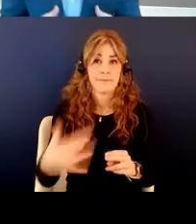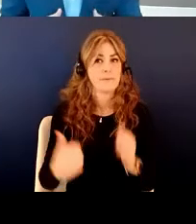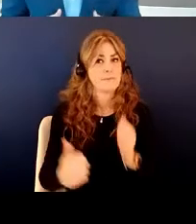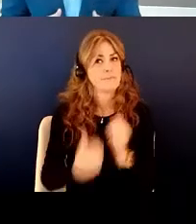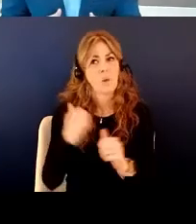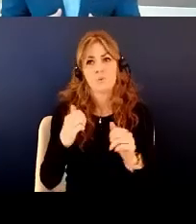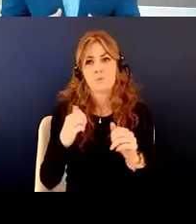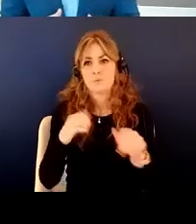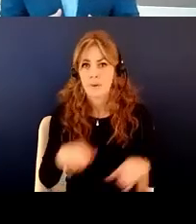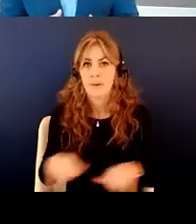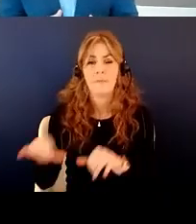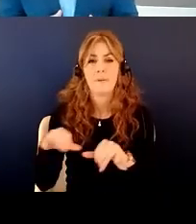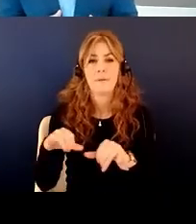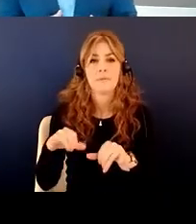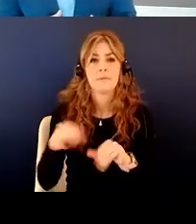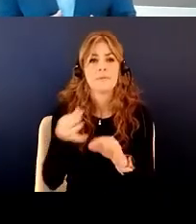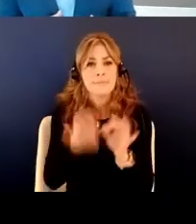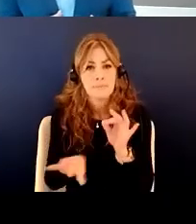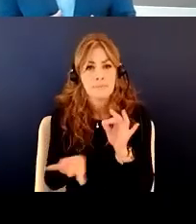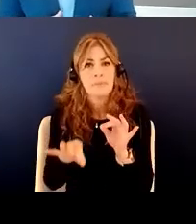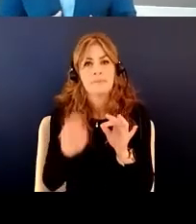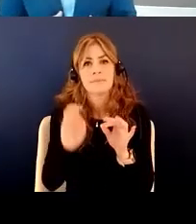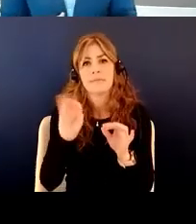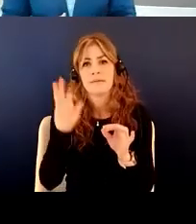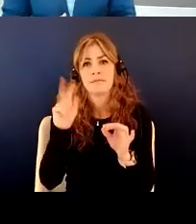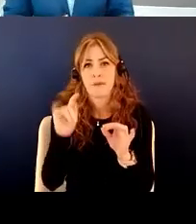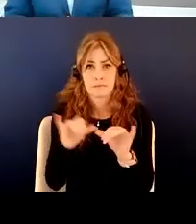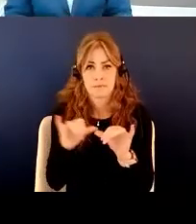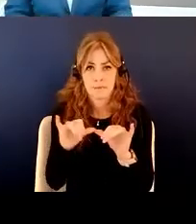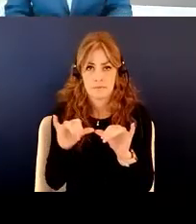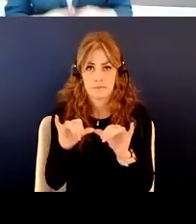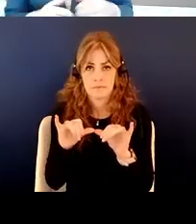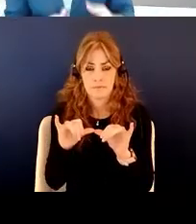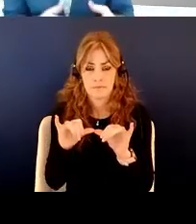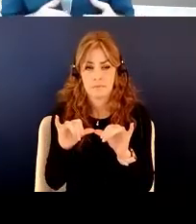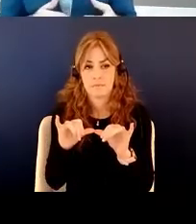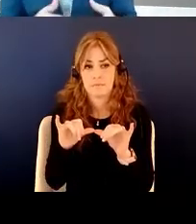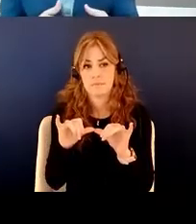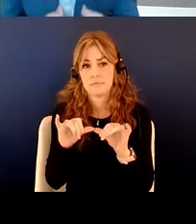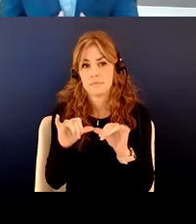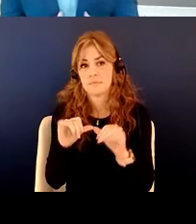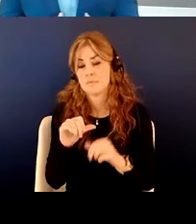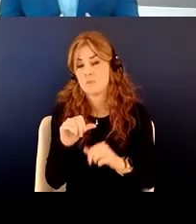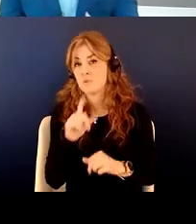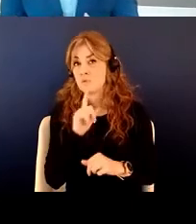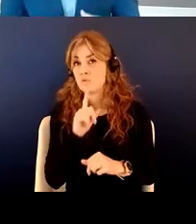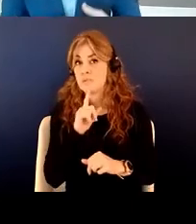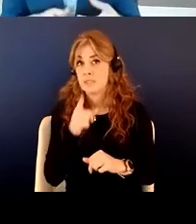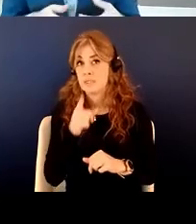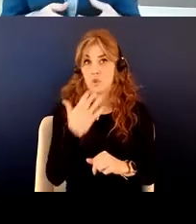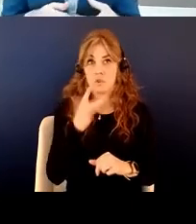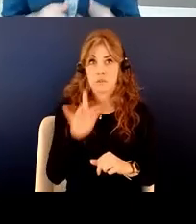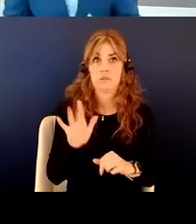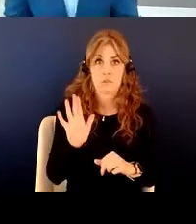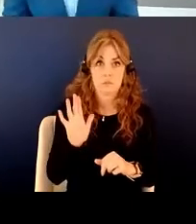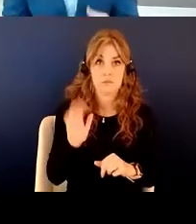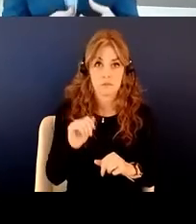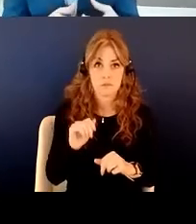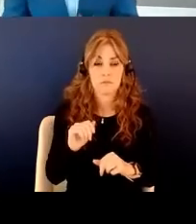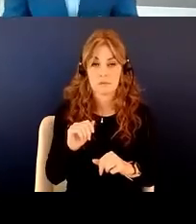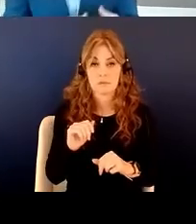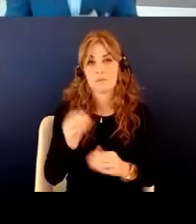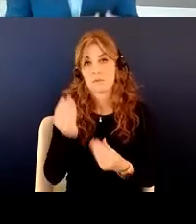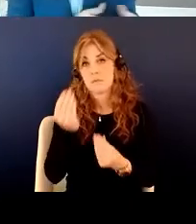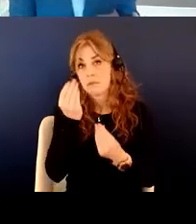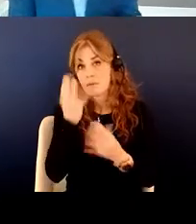most simple effect size that we could estimate, you're in luck, because the information